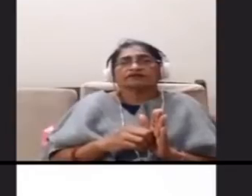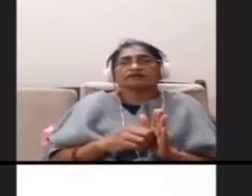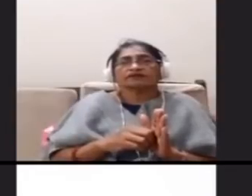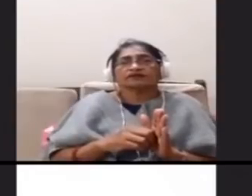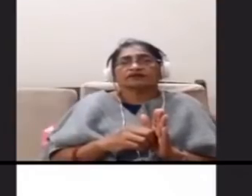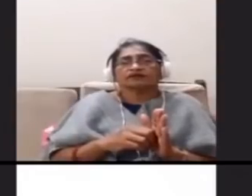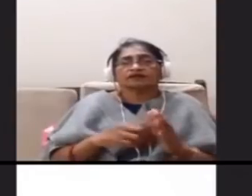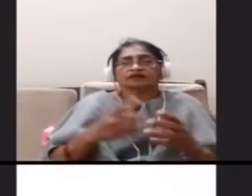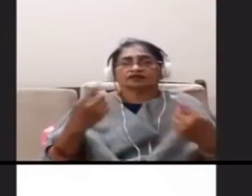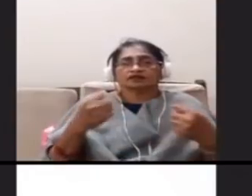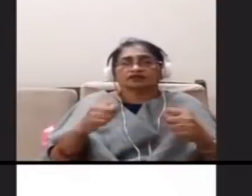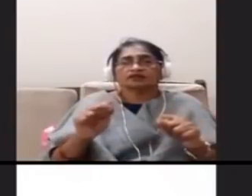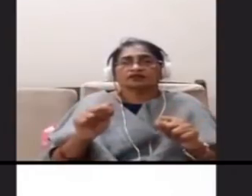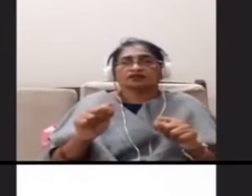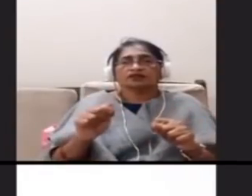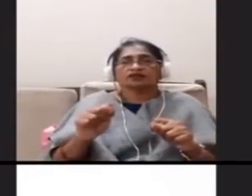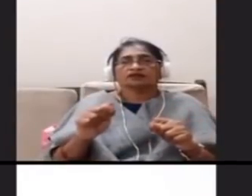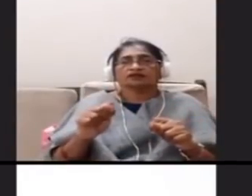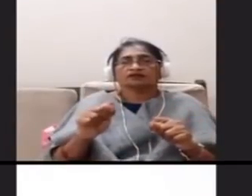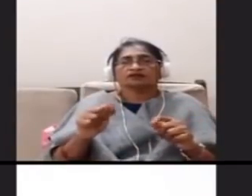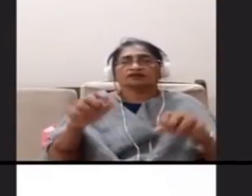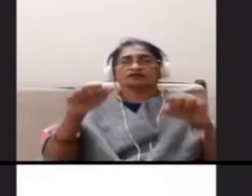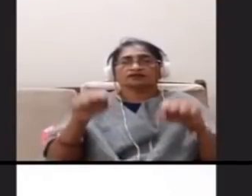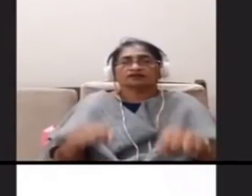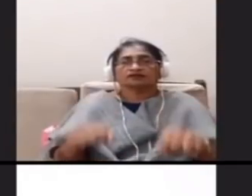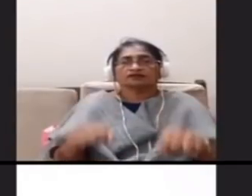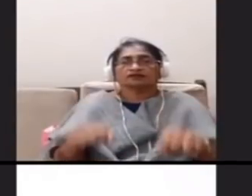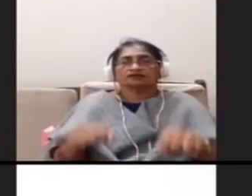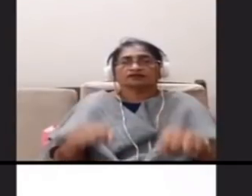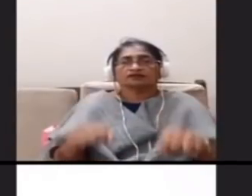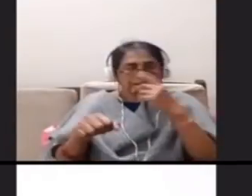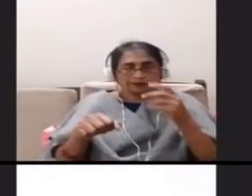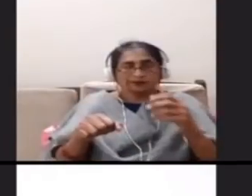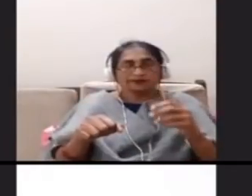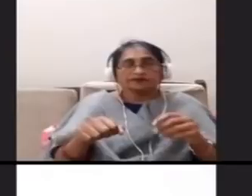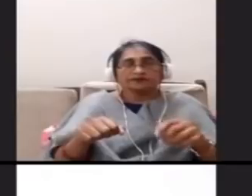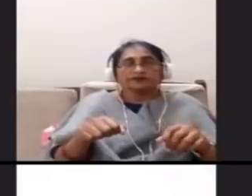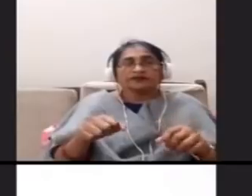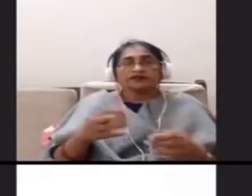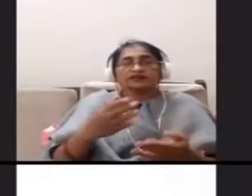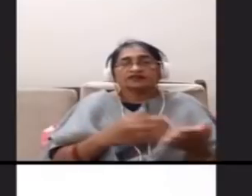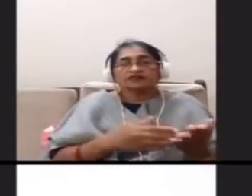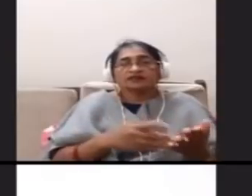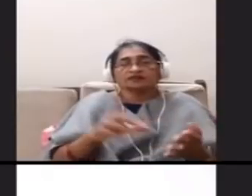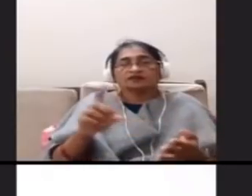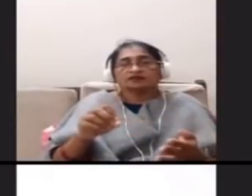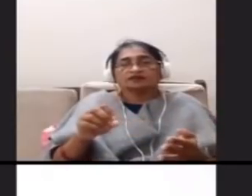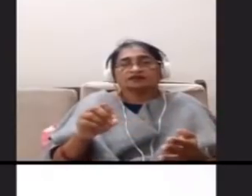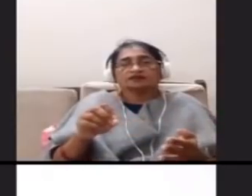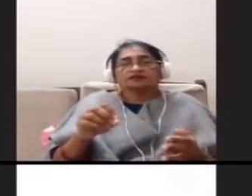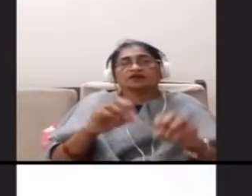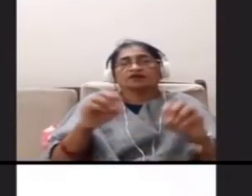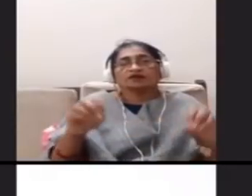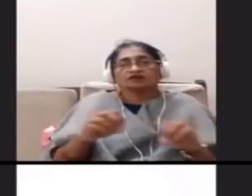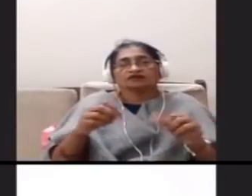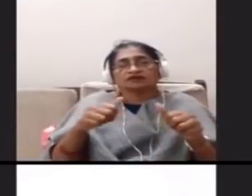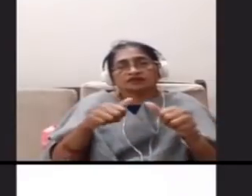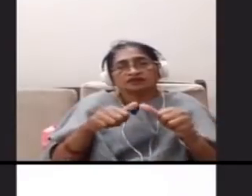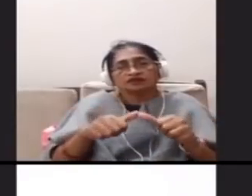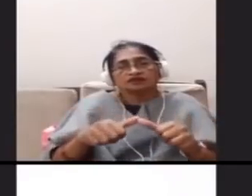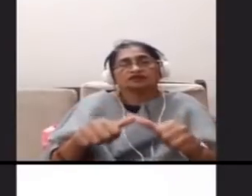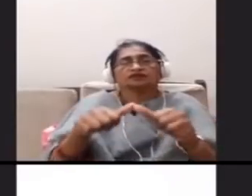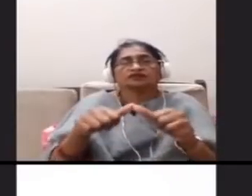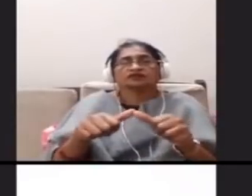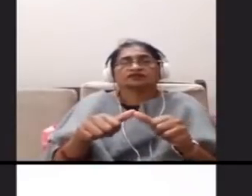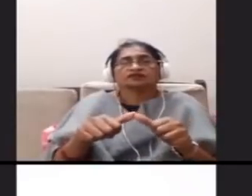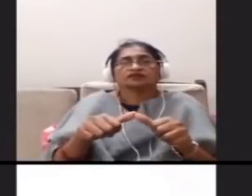trying to link persons with disabilities in employment. It's something that I've done, and my office continues to link persons with disabilities